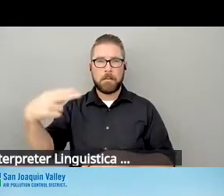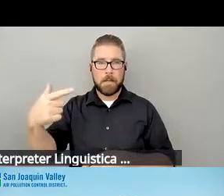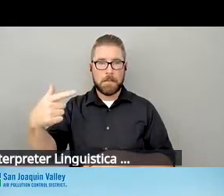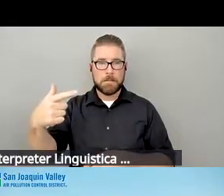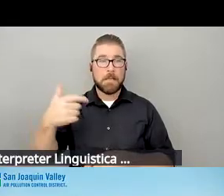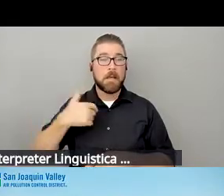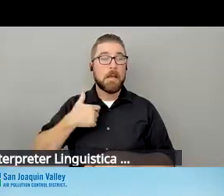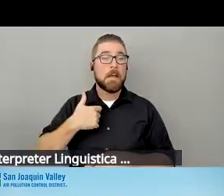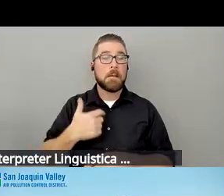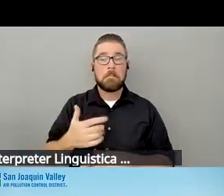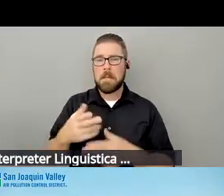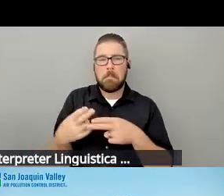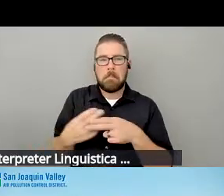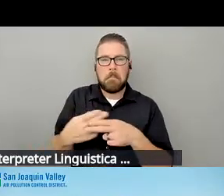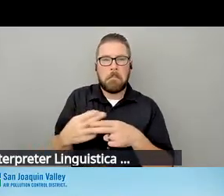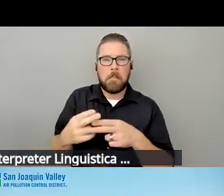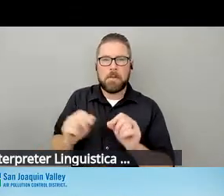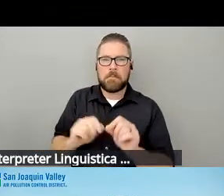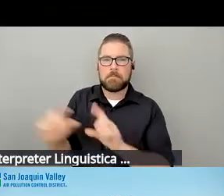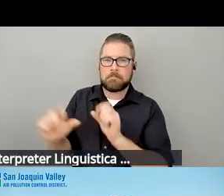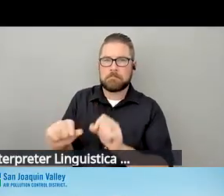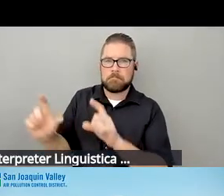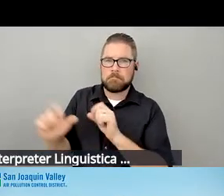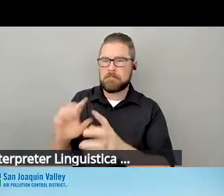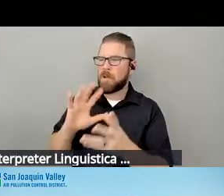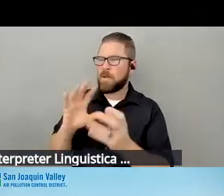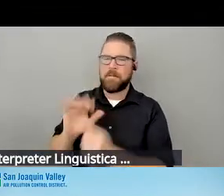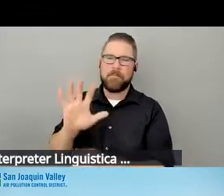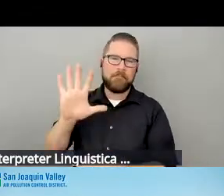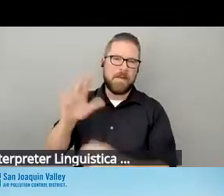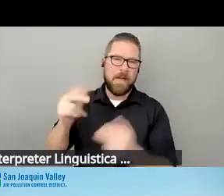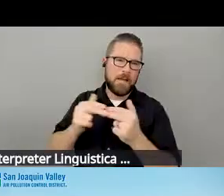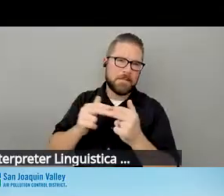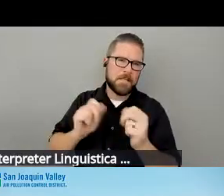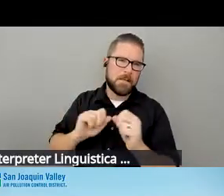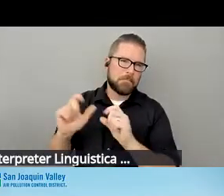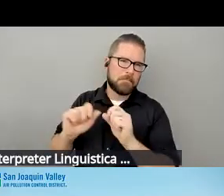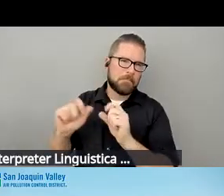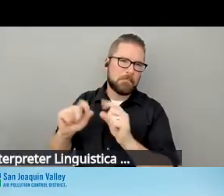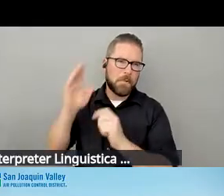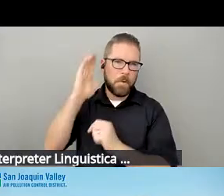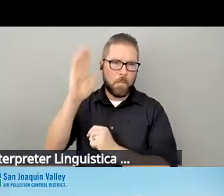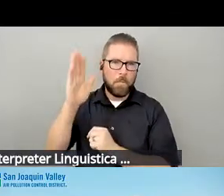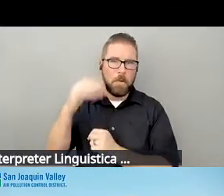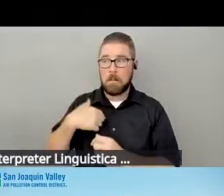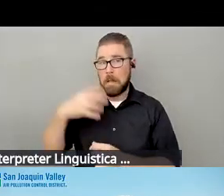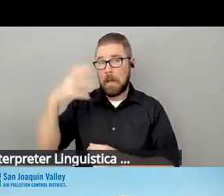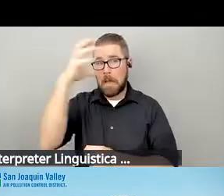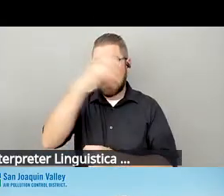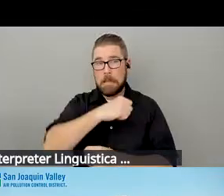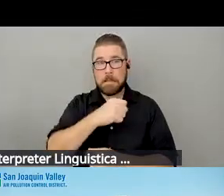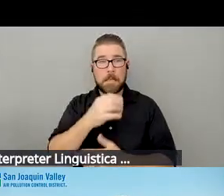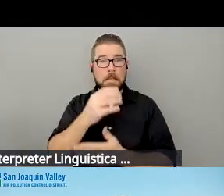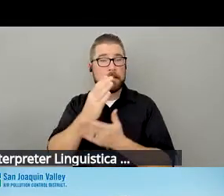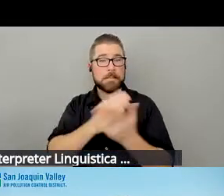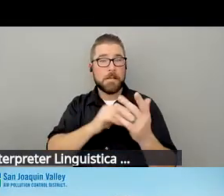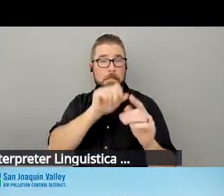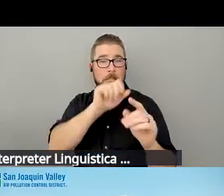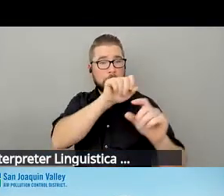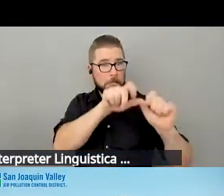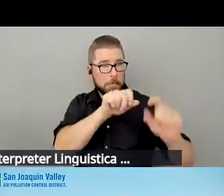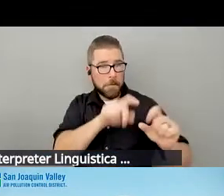5 slides. And so I guess there have been some questions answered, and I think I may answer